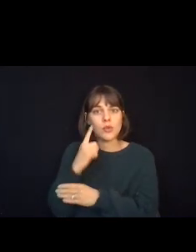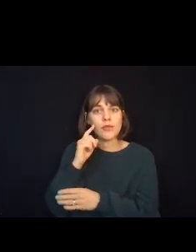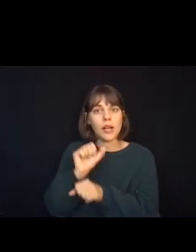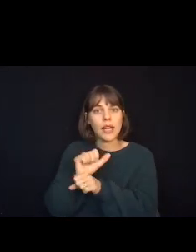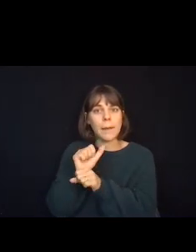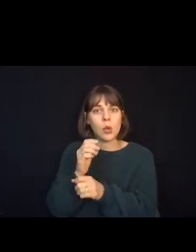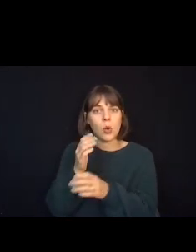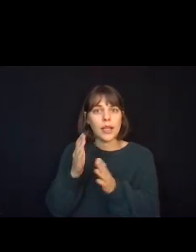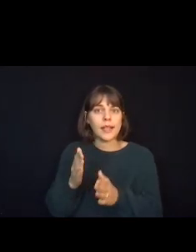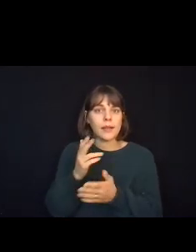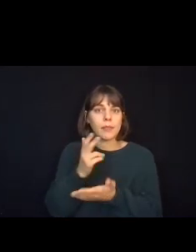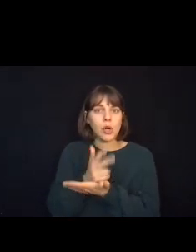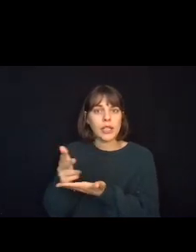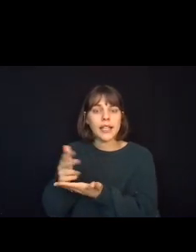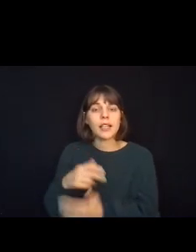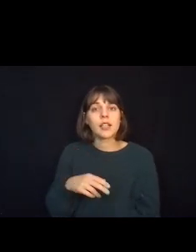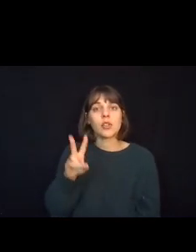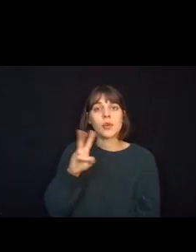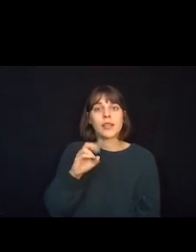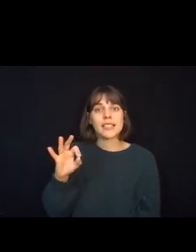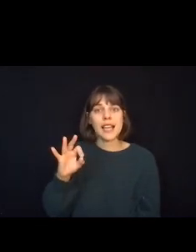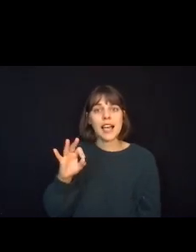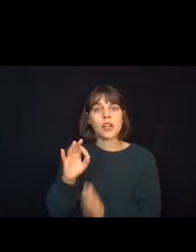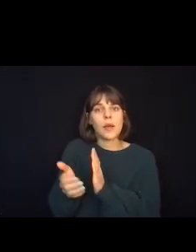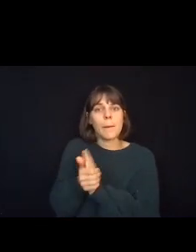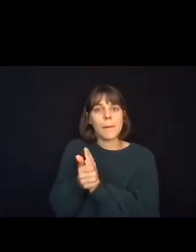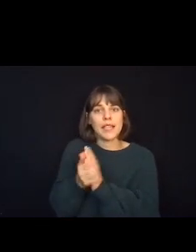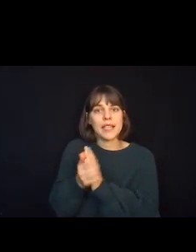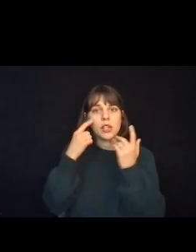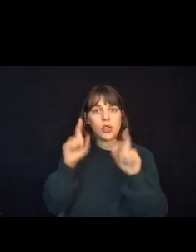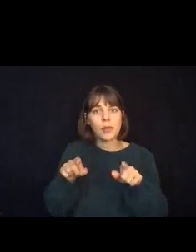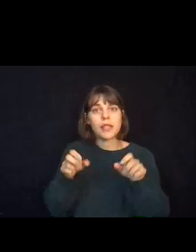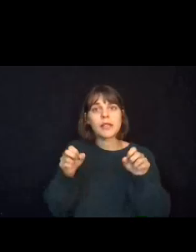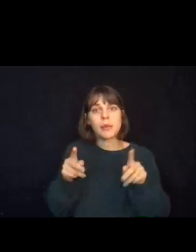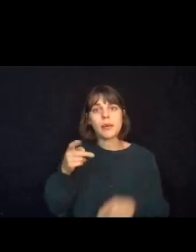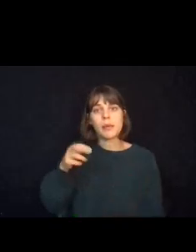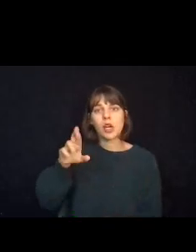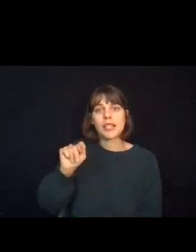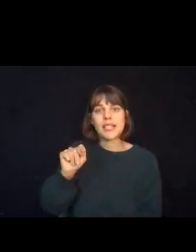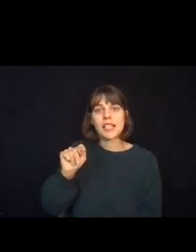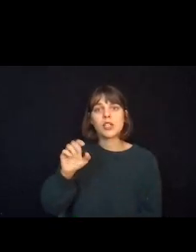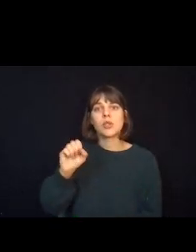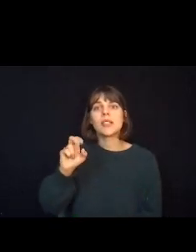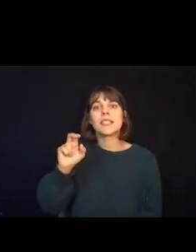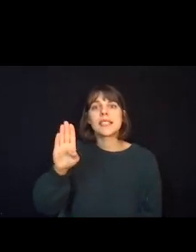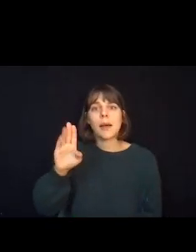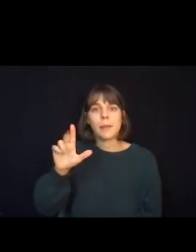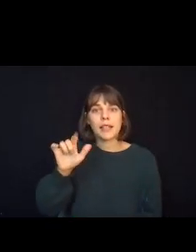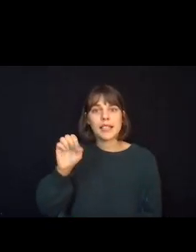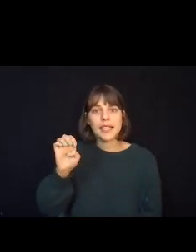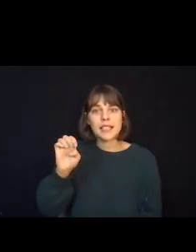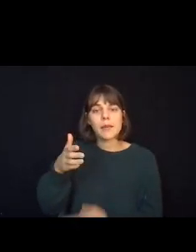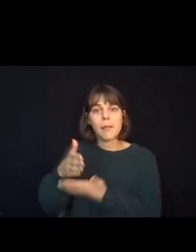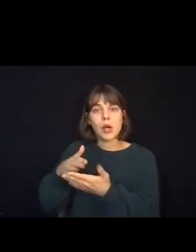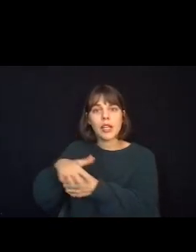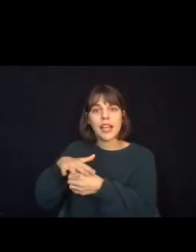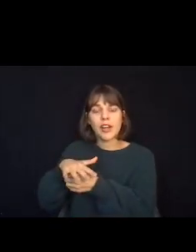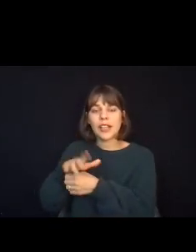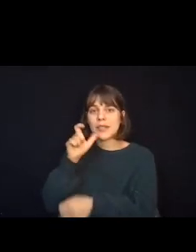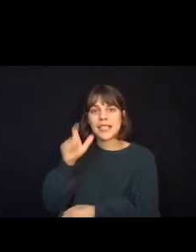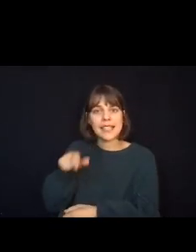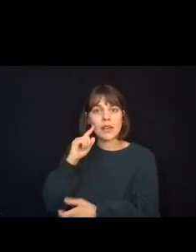employee parking. In 2009, the agreement was amended to permit PRT to sublease a portion of the property no longer needed for park and ride